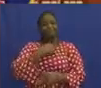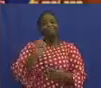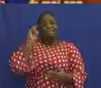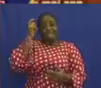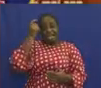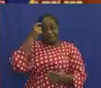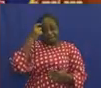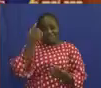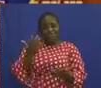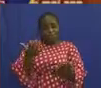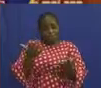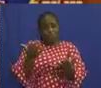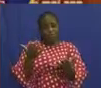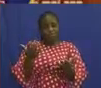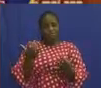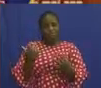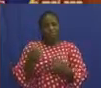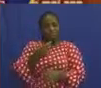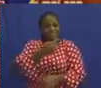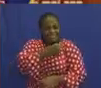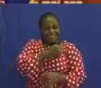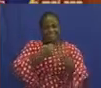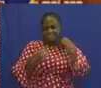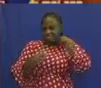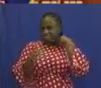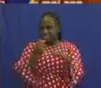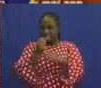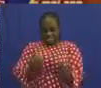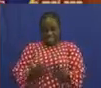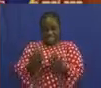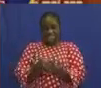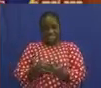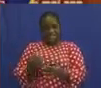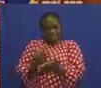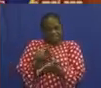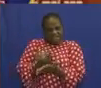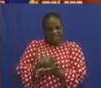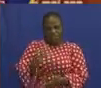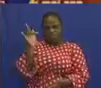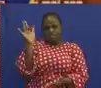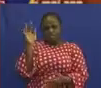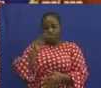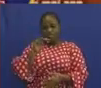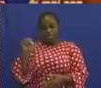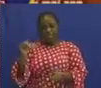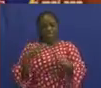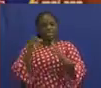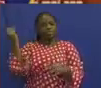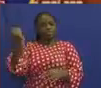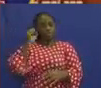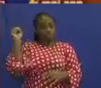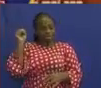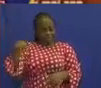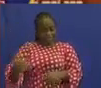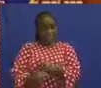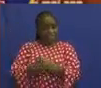committed to inject seed funding of some $25 million United States dollars this year